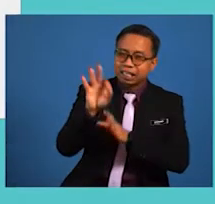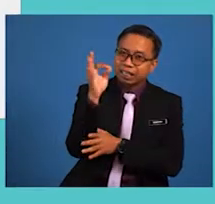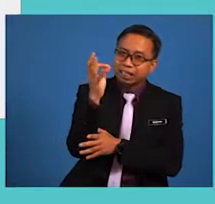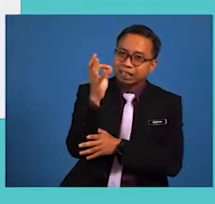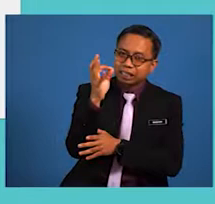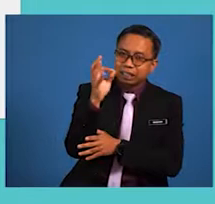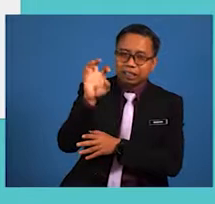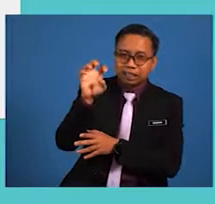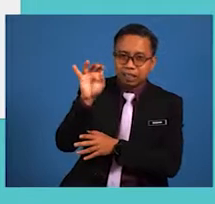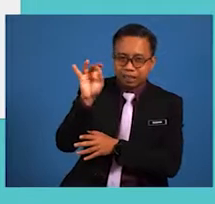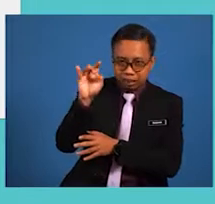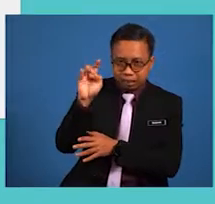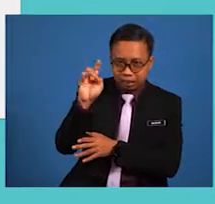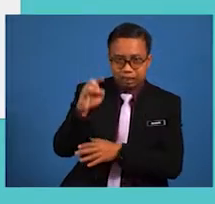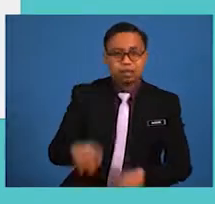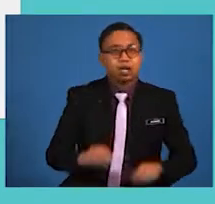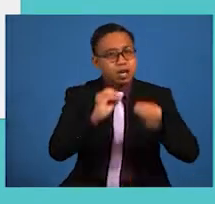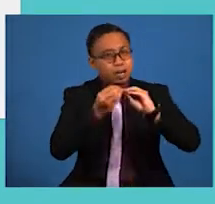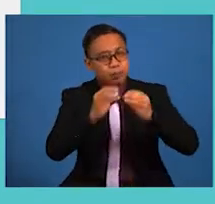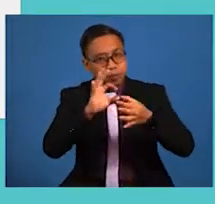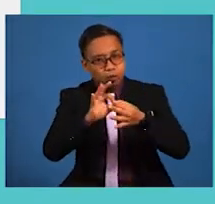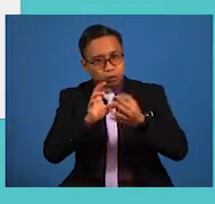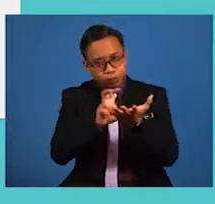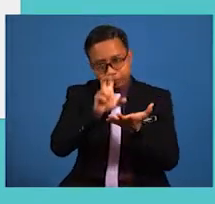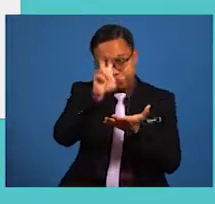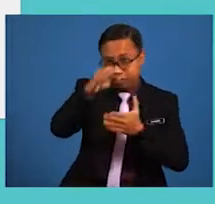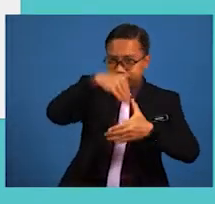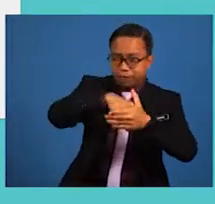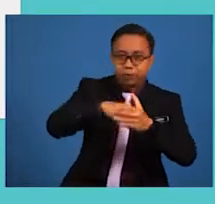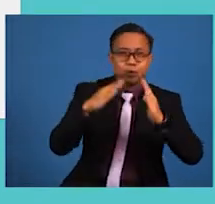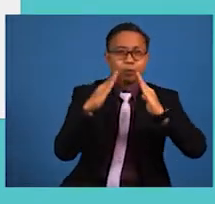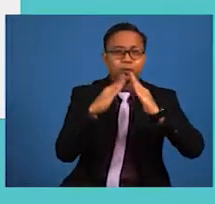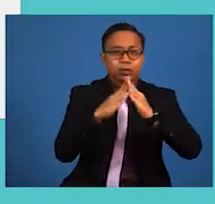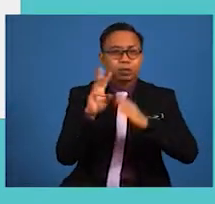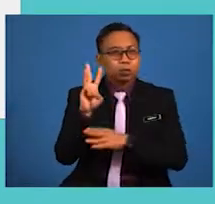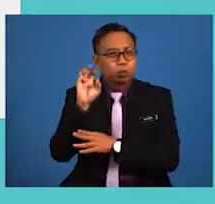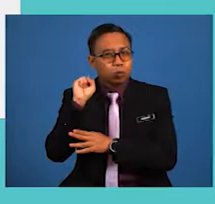1990, the number of investors in properties was